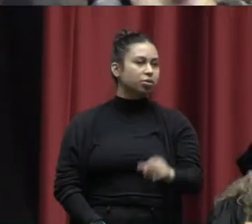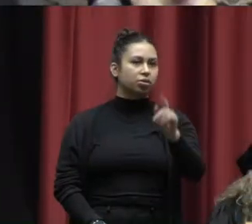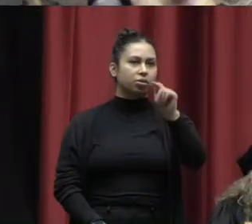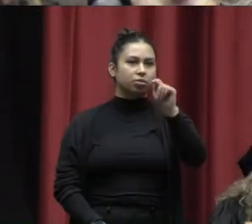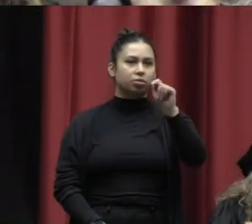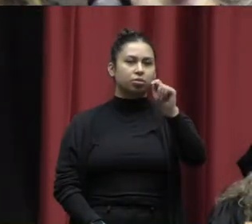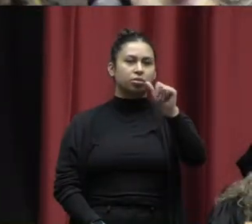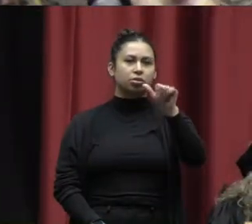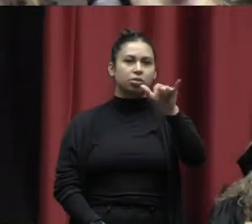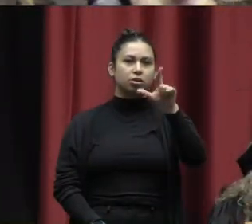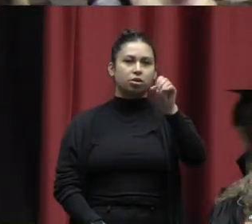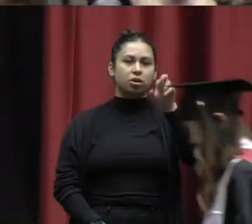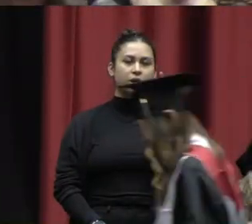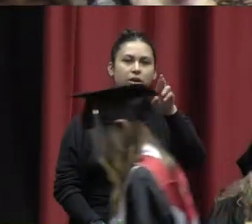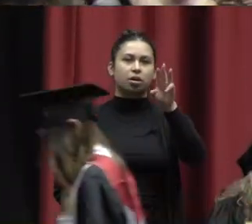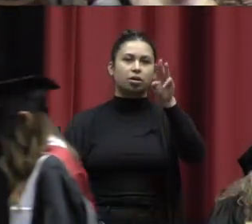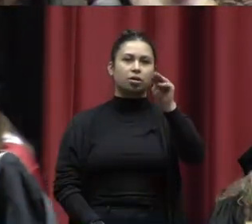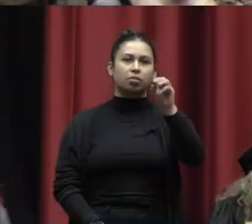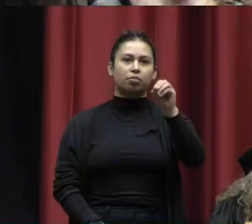Taylor Moyer,